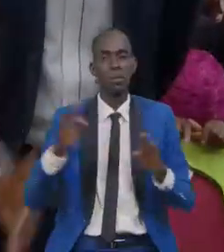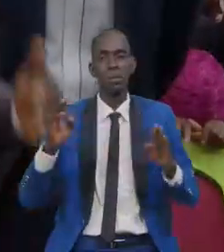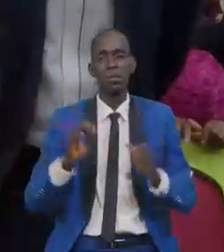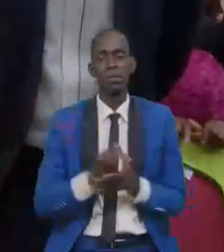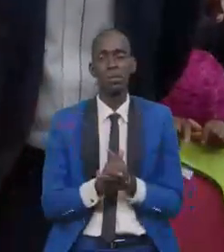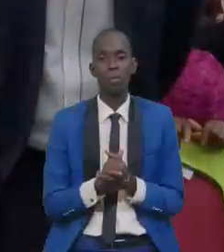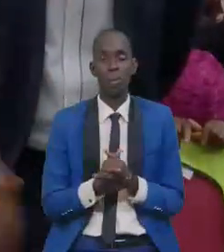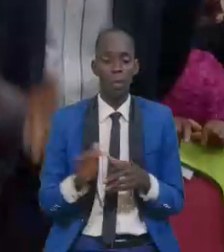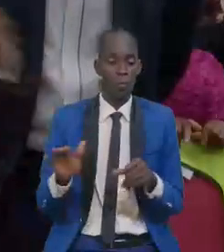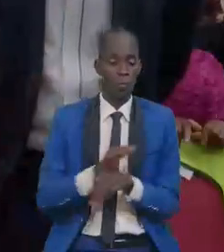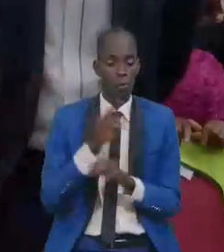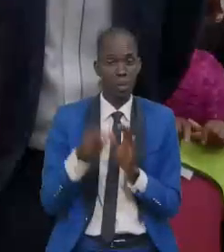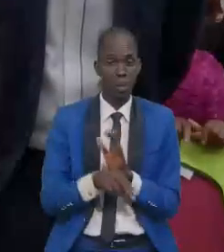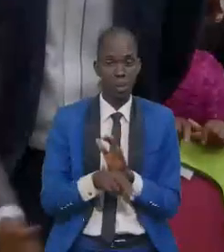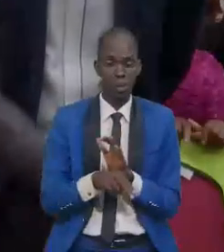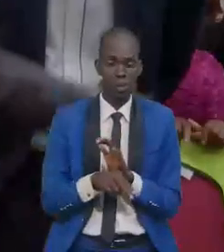fullness,